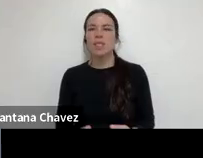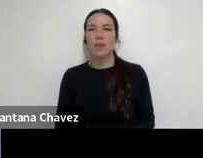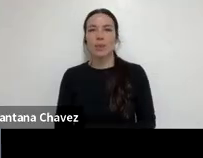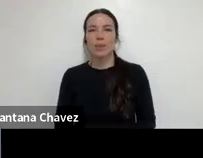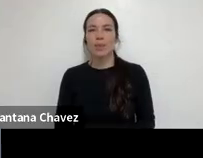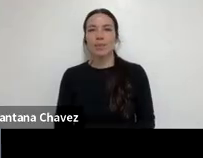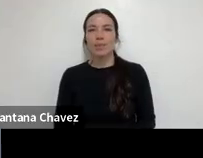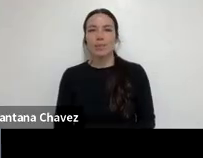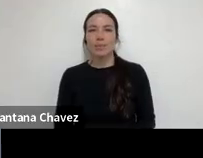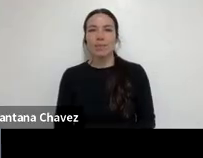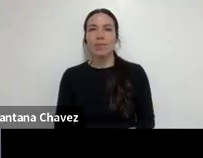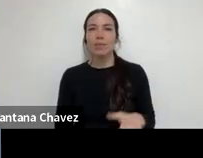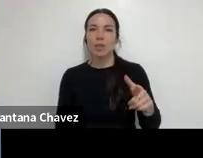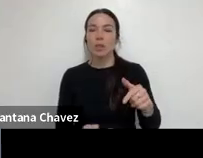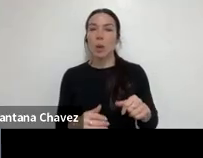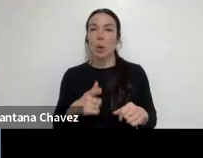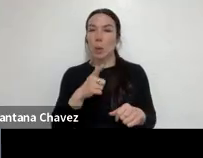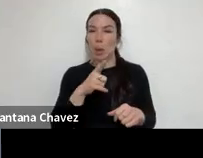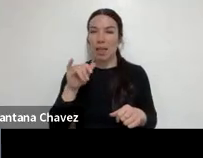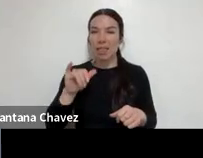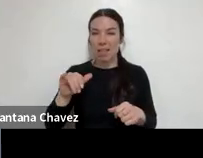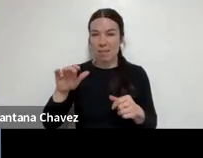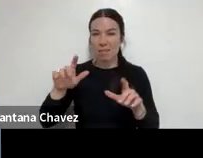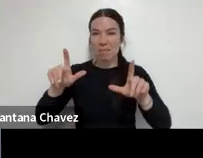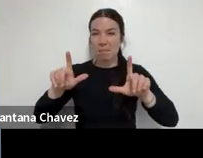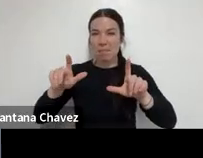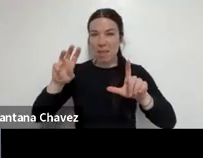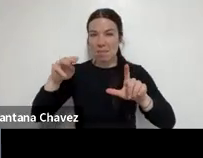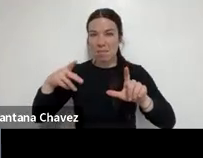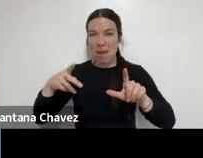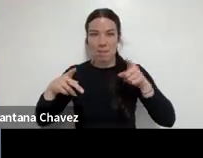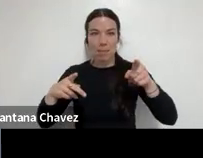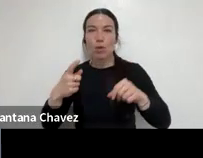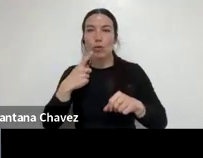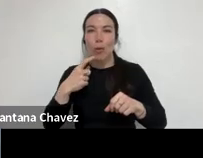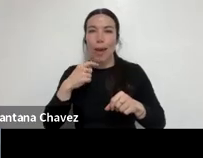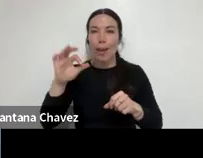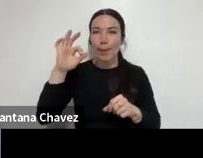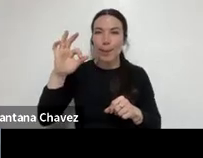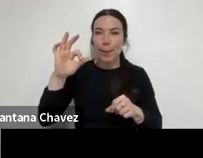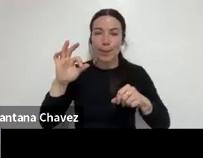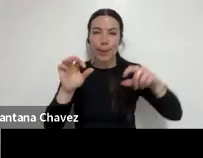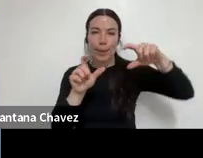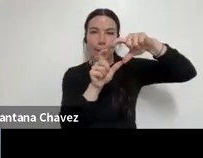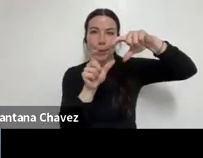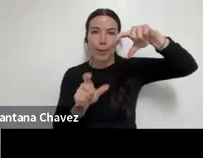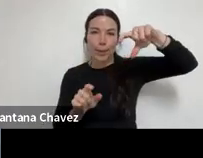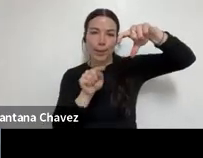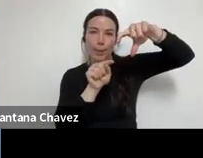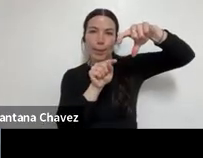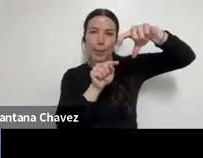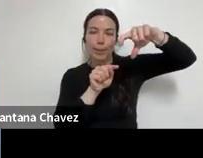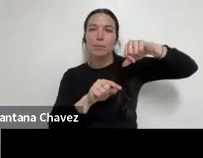map roughly the position of Siena. And so Siena is a I would say a